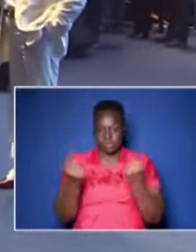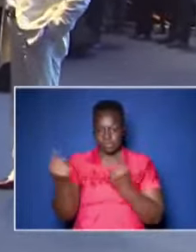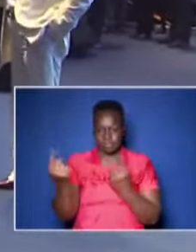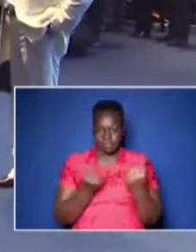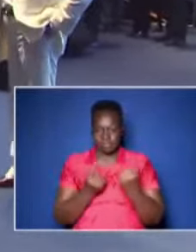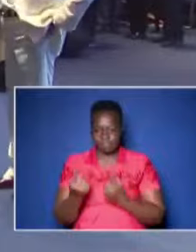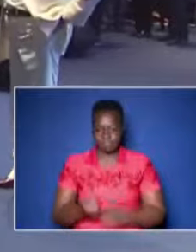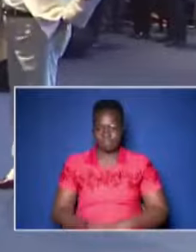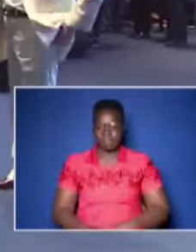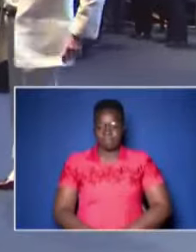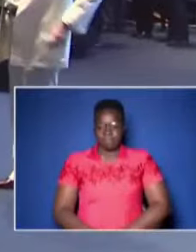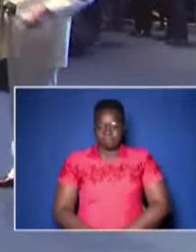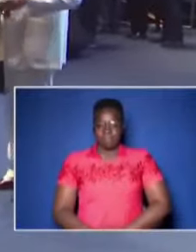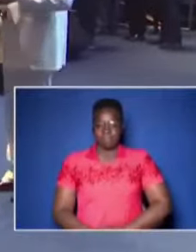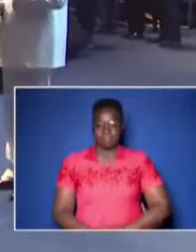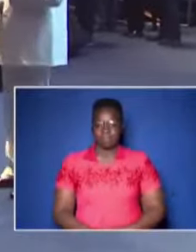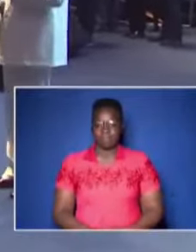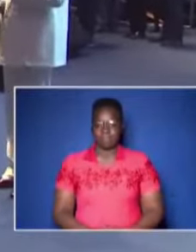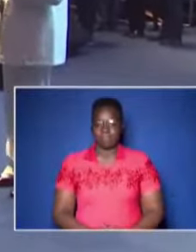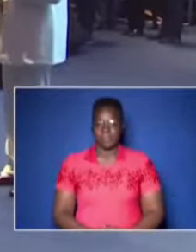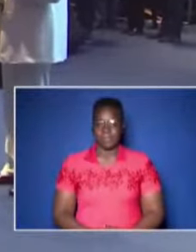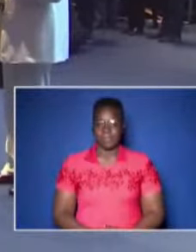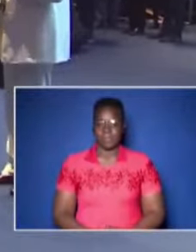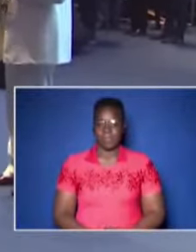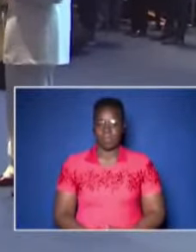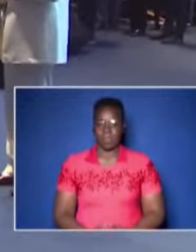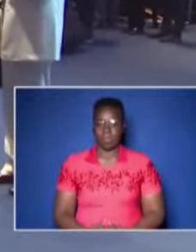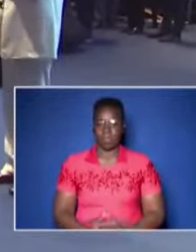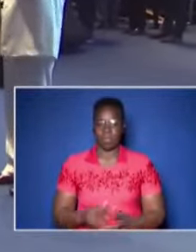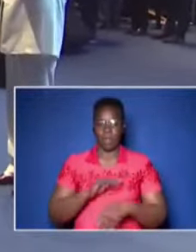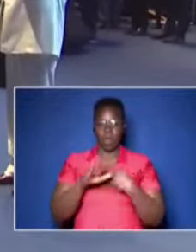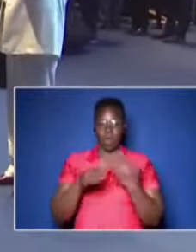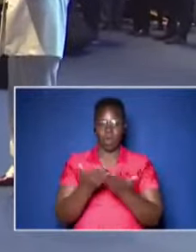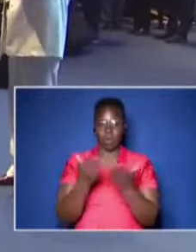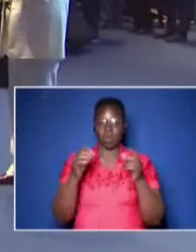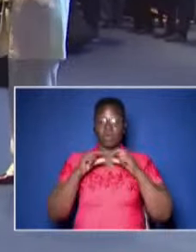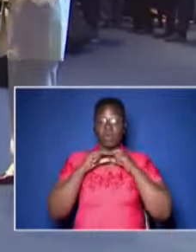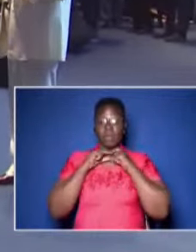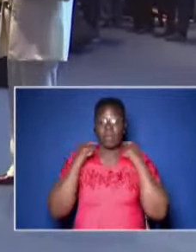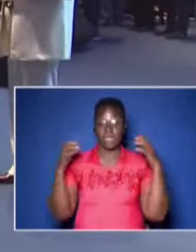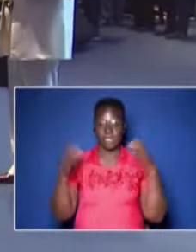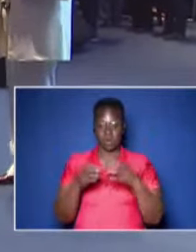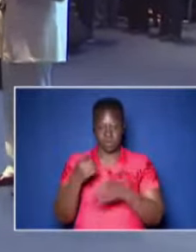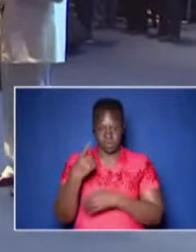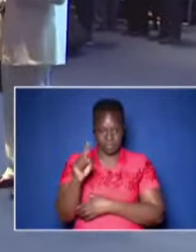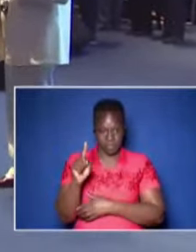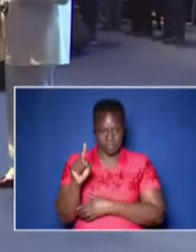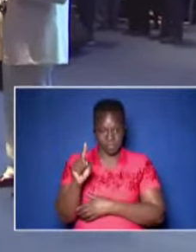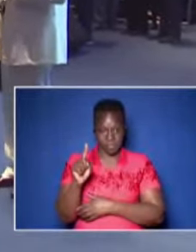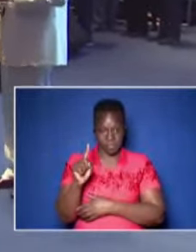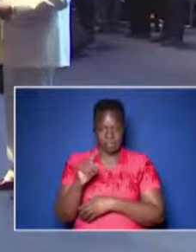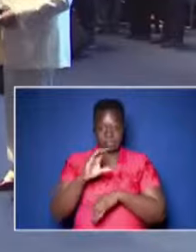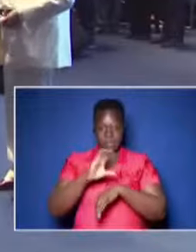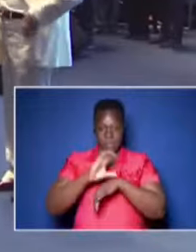sir yes sir you are all pastors of